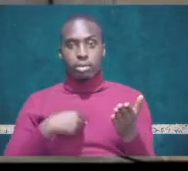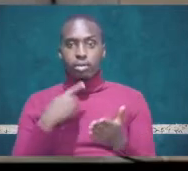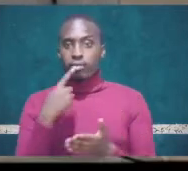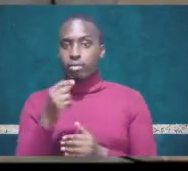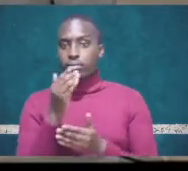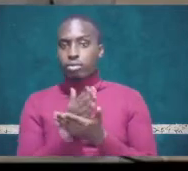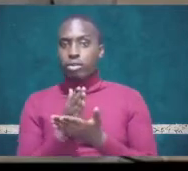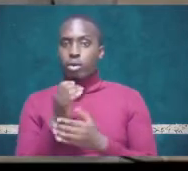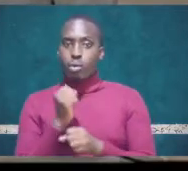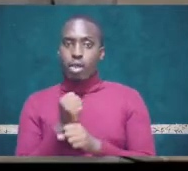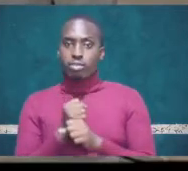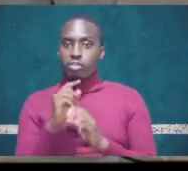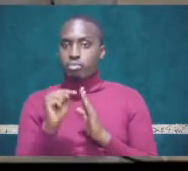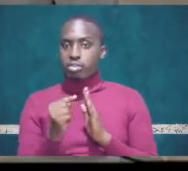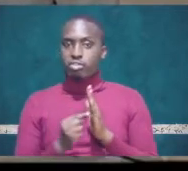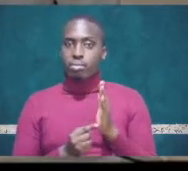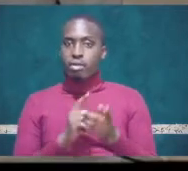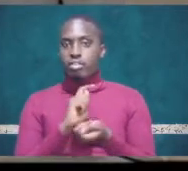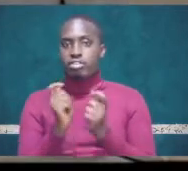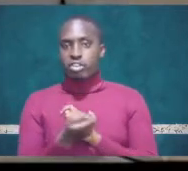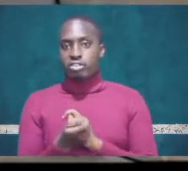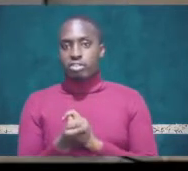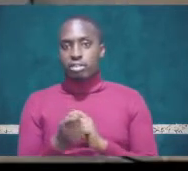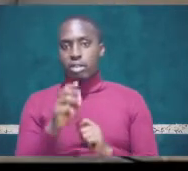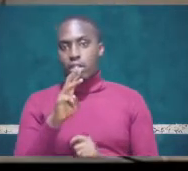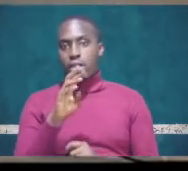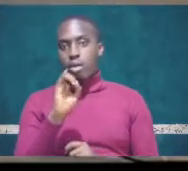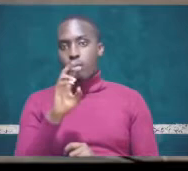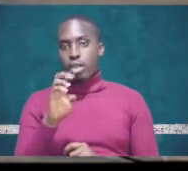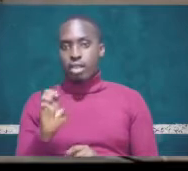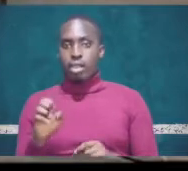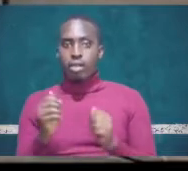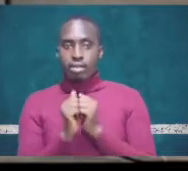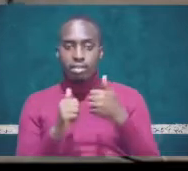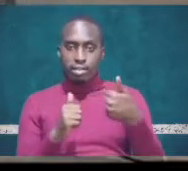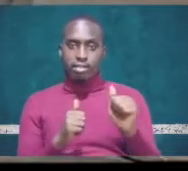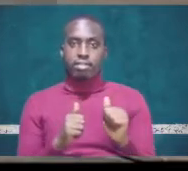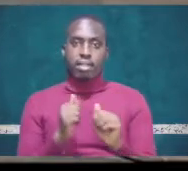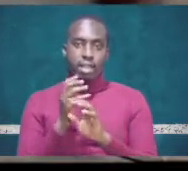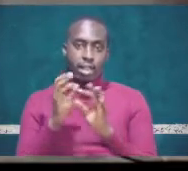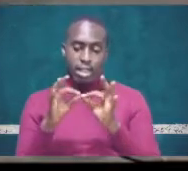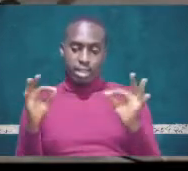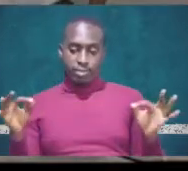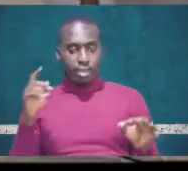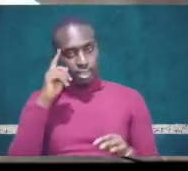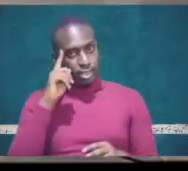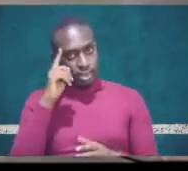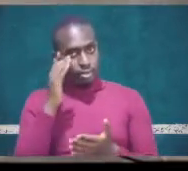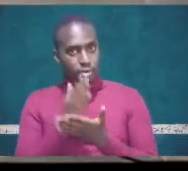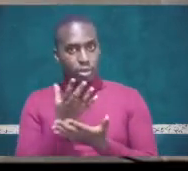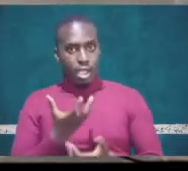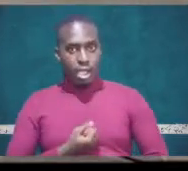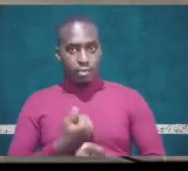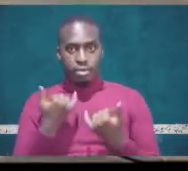said that it works on the principle of change of resistance of the wire with its length. So I think that we